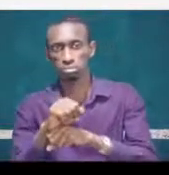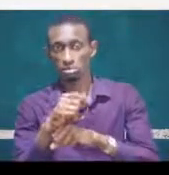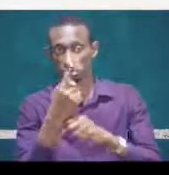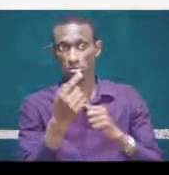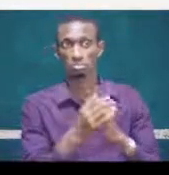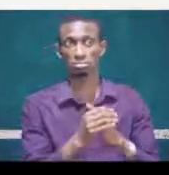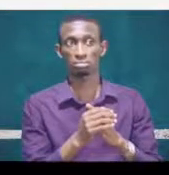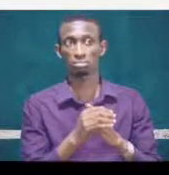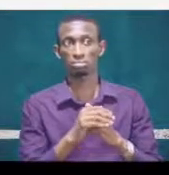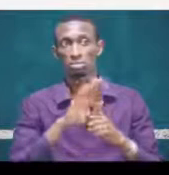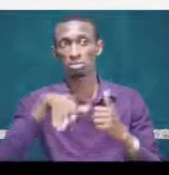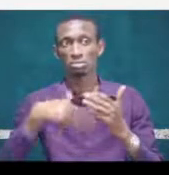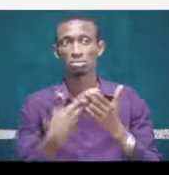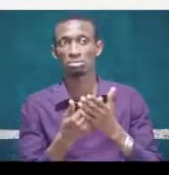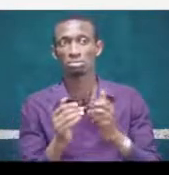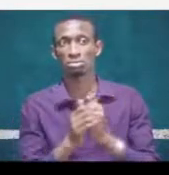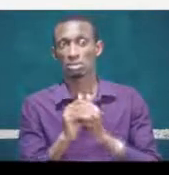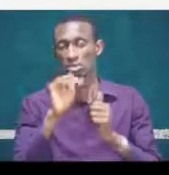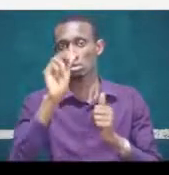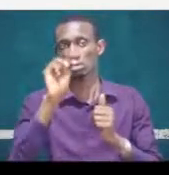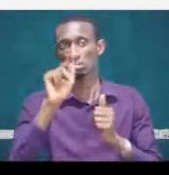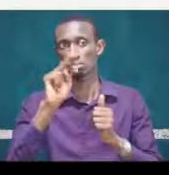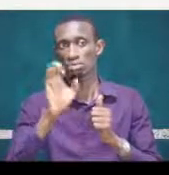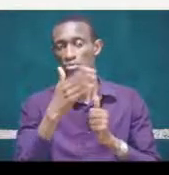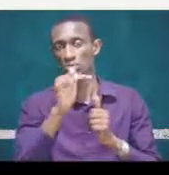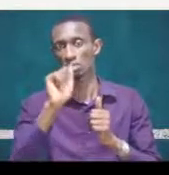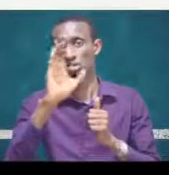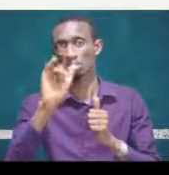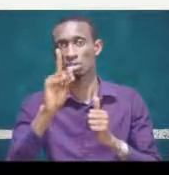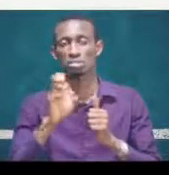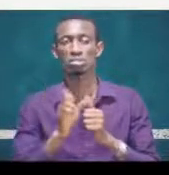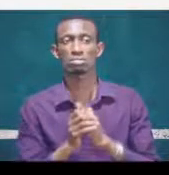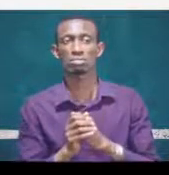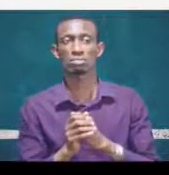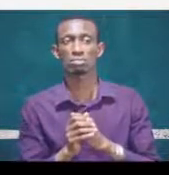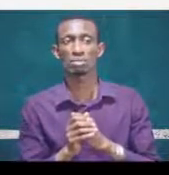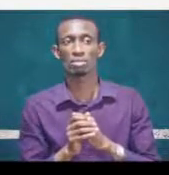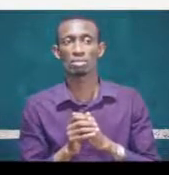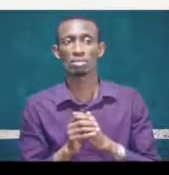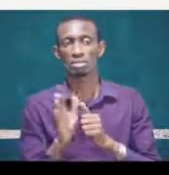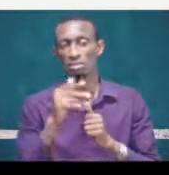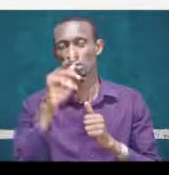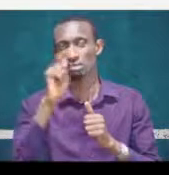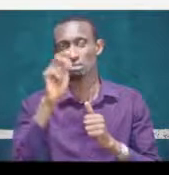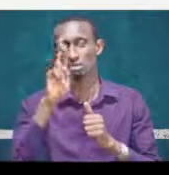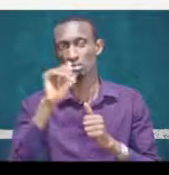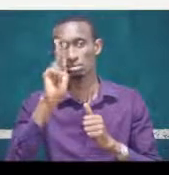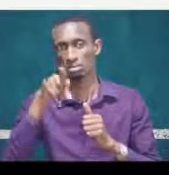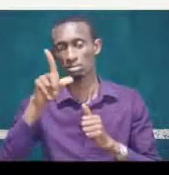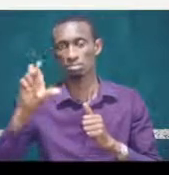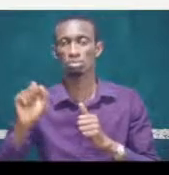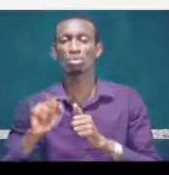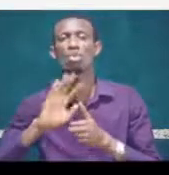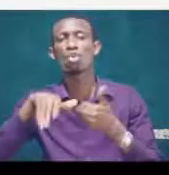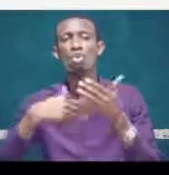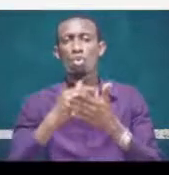having phenylalanine, as an example I gave you. Triplet, these letters will only be arranged like postal codes